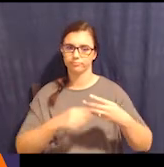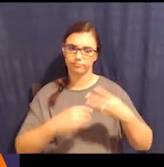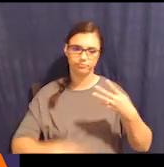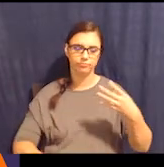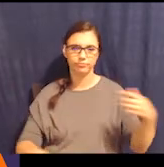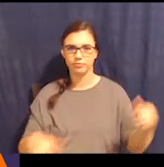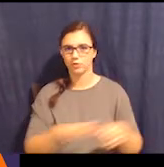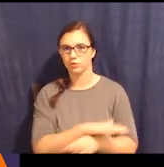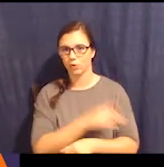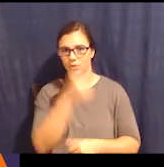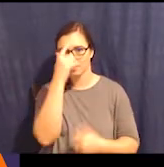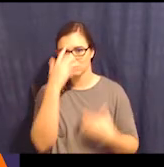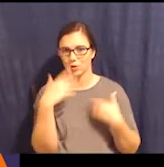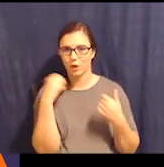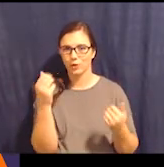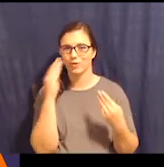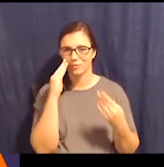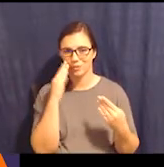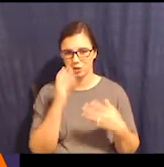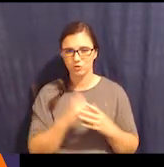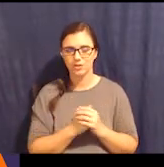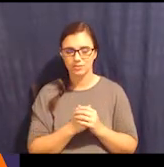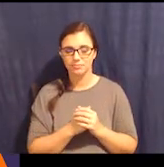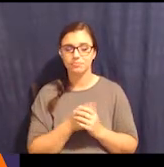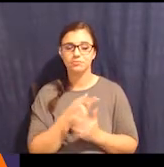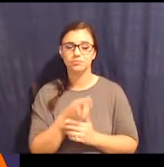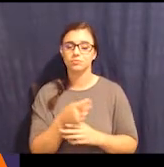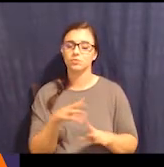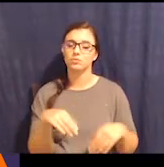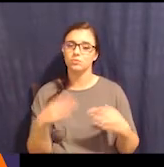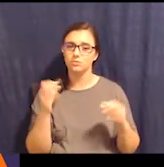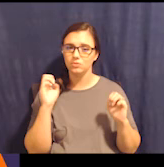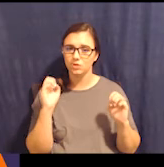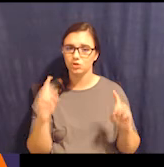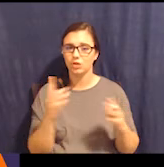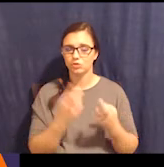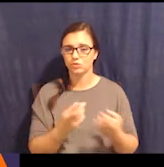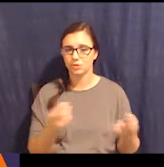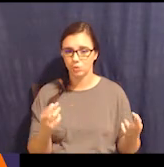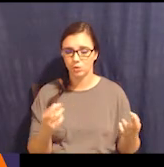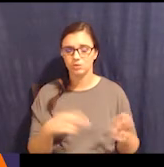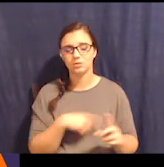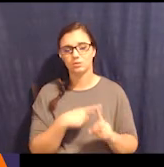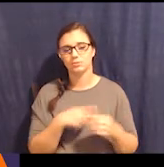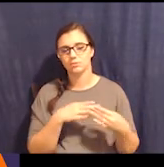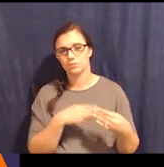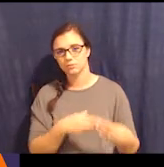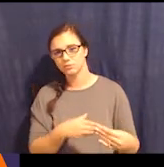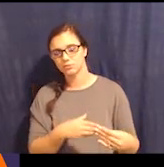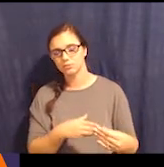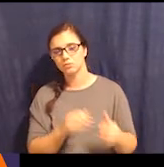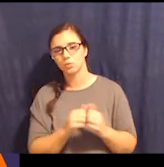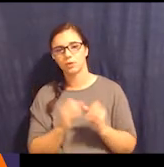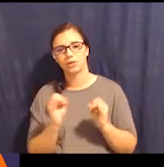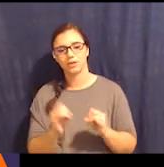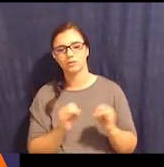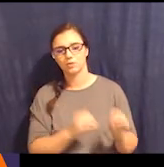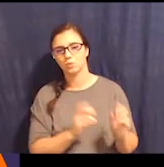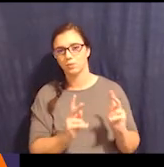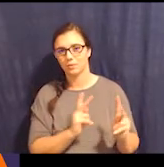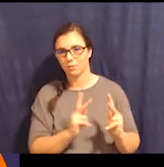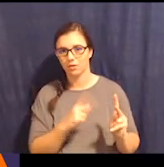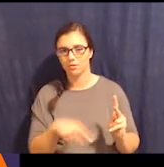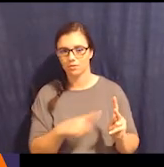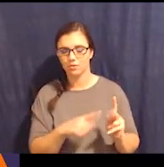provide educational resources and guidance to individuals, family members, governmental